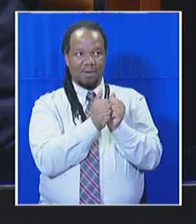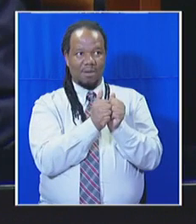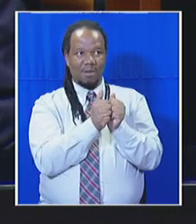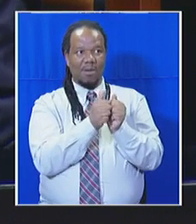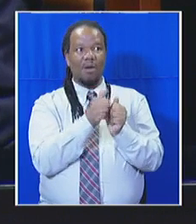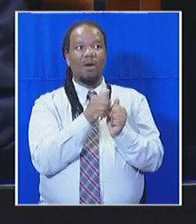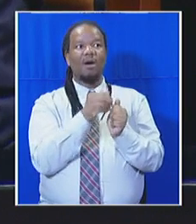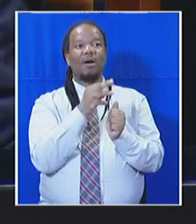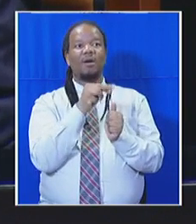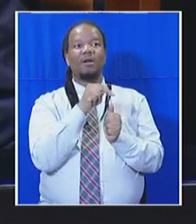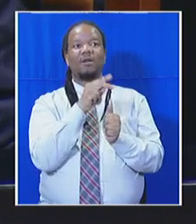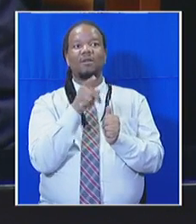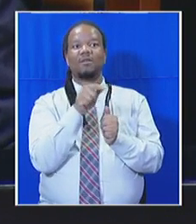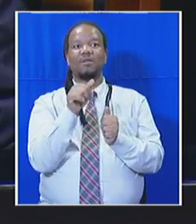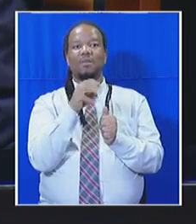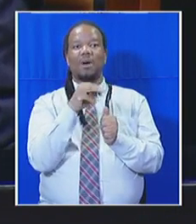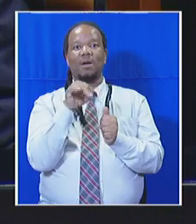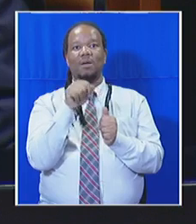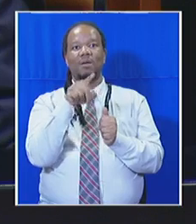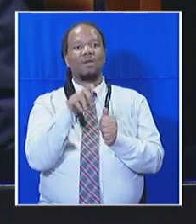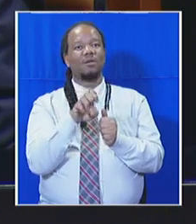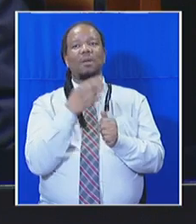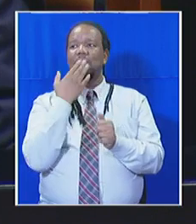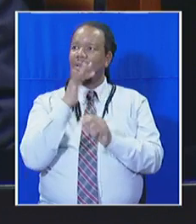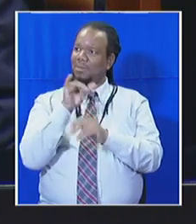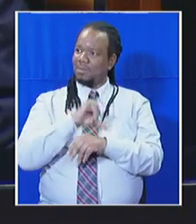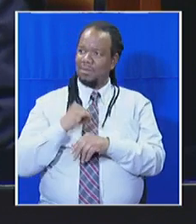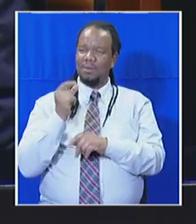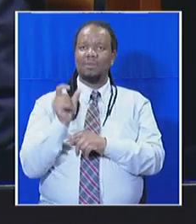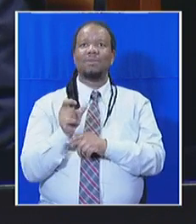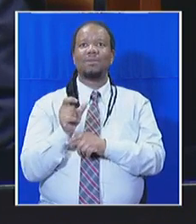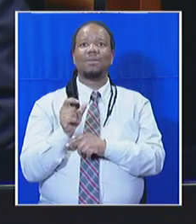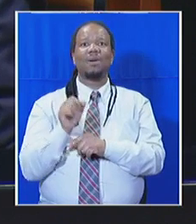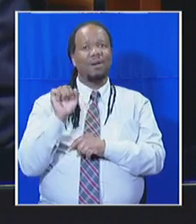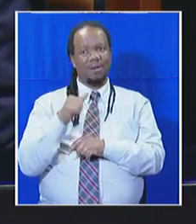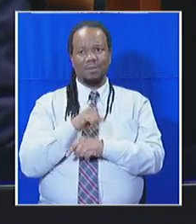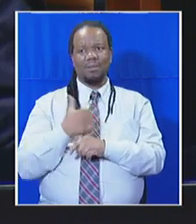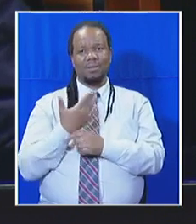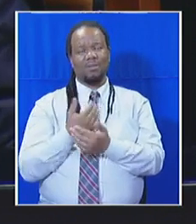Honorable member, just behave. I'm behaving.